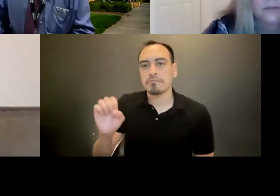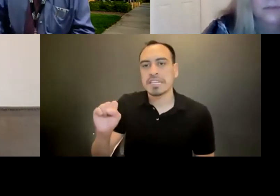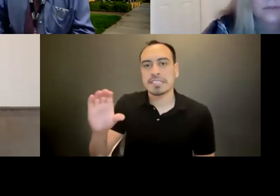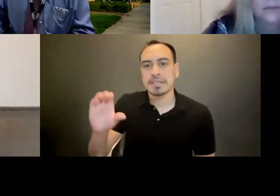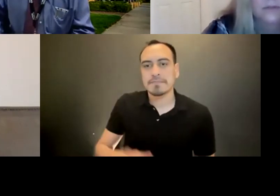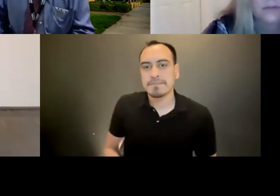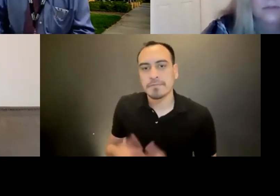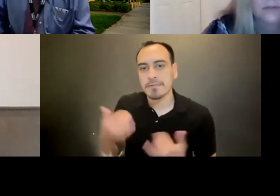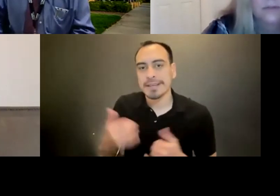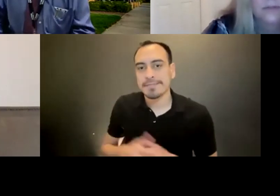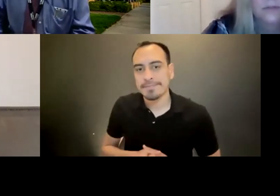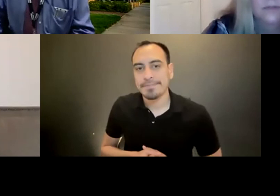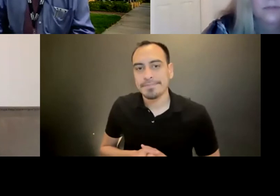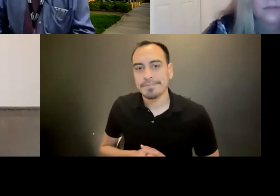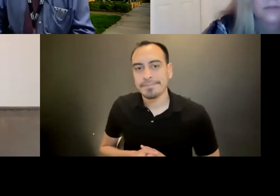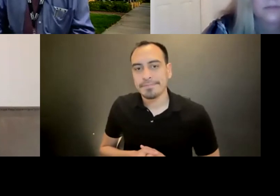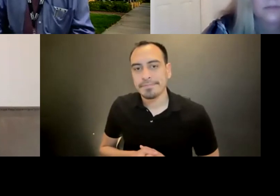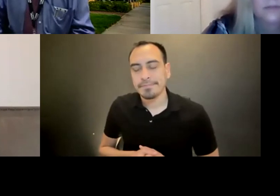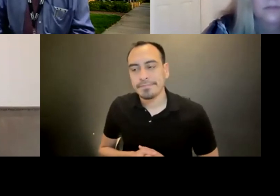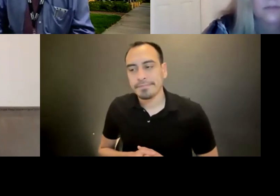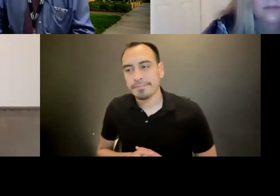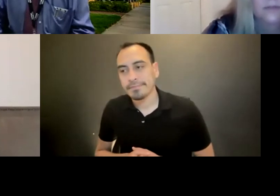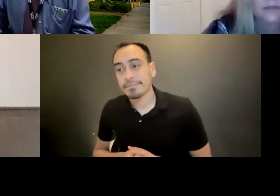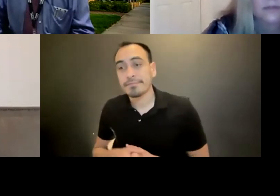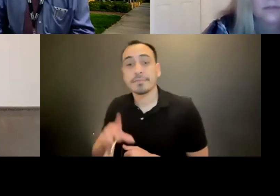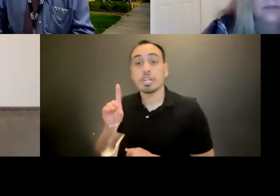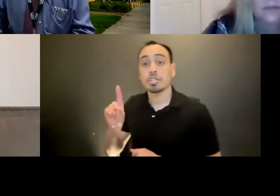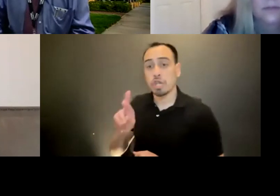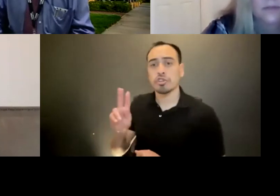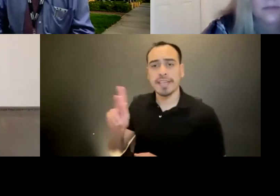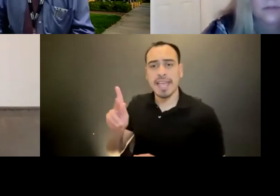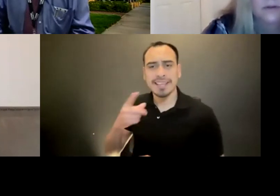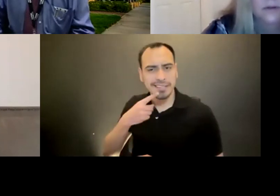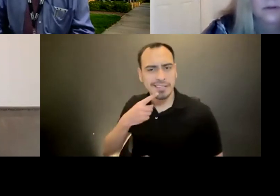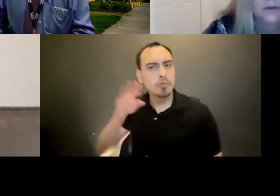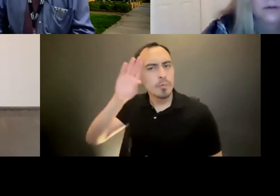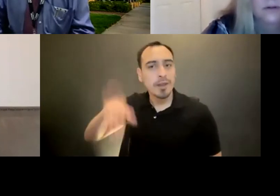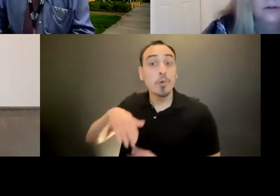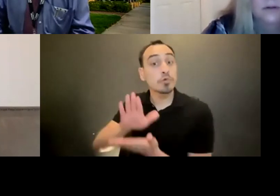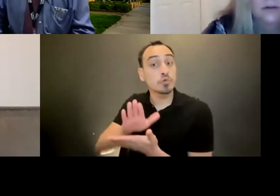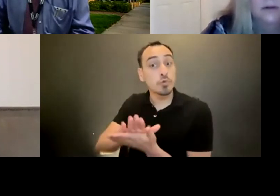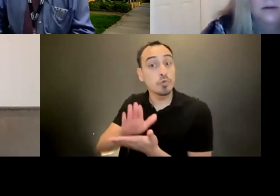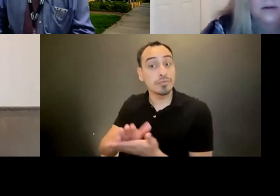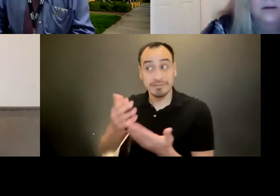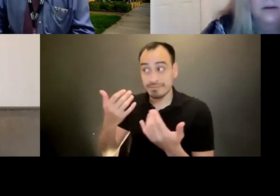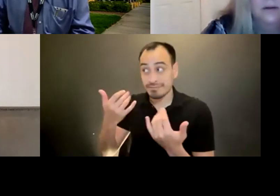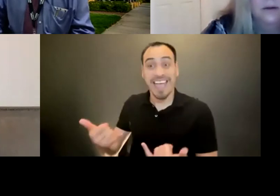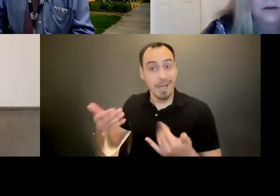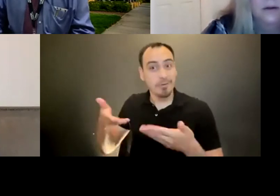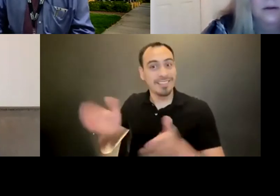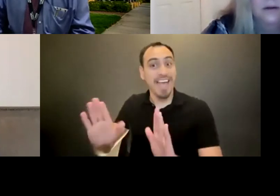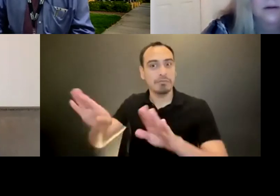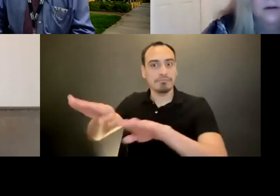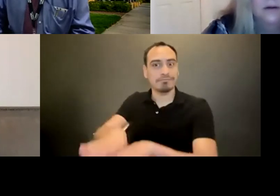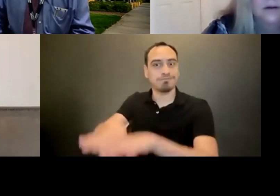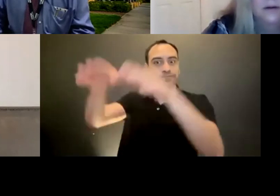I also want to add that we know that schools are able to reopen now, and they can do it safely,